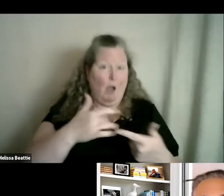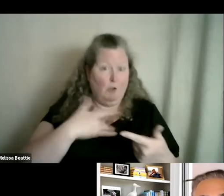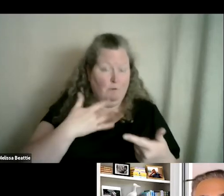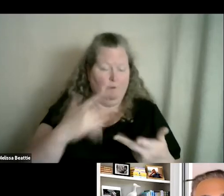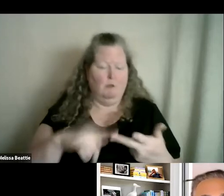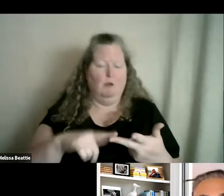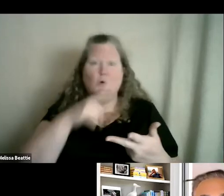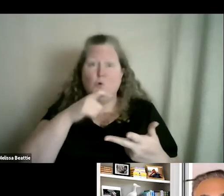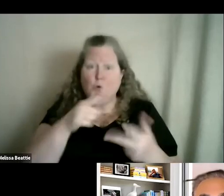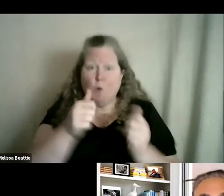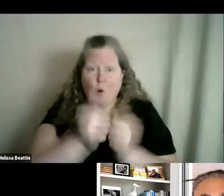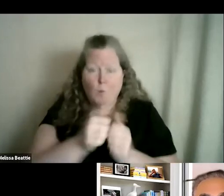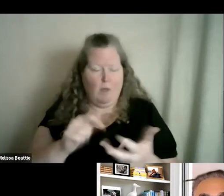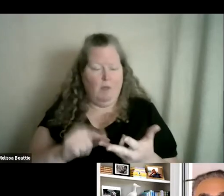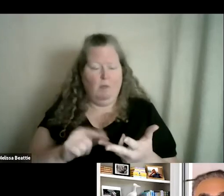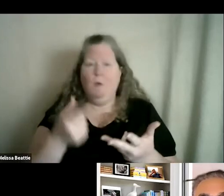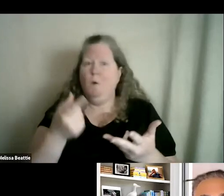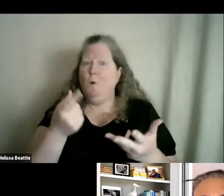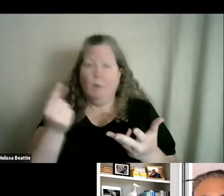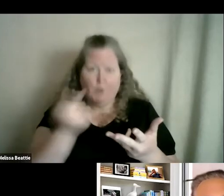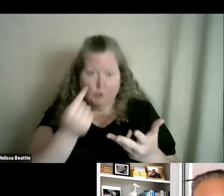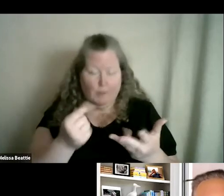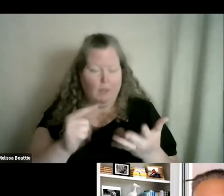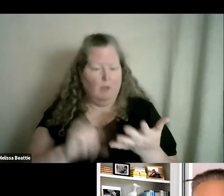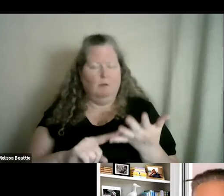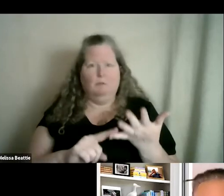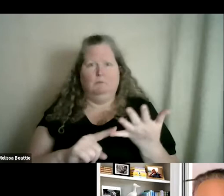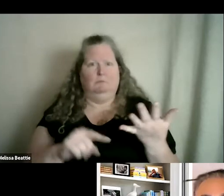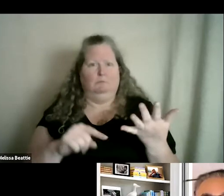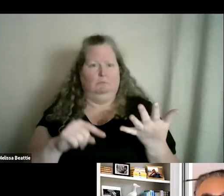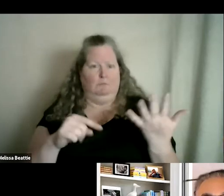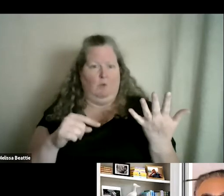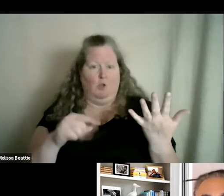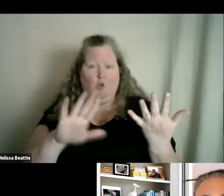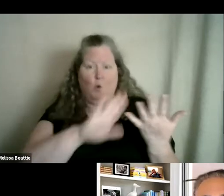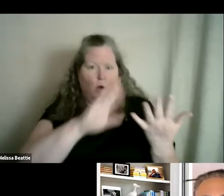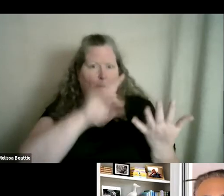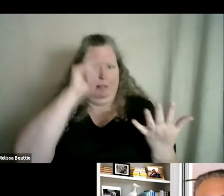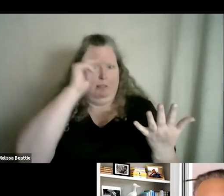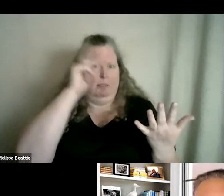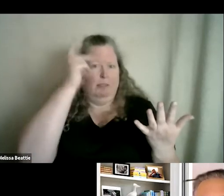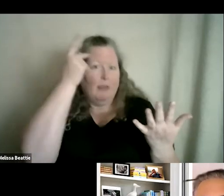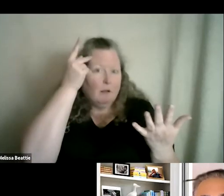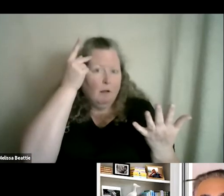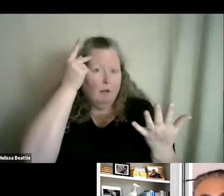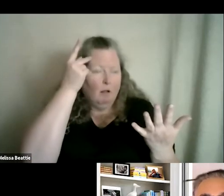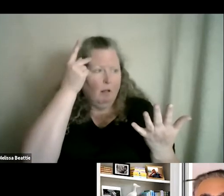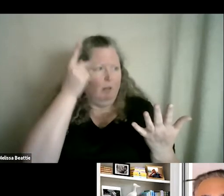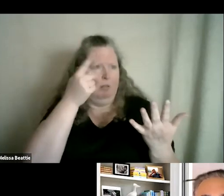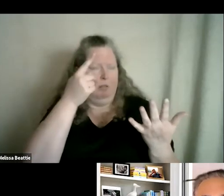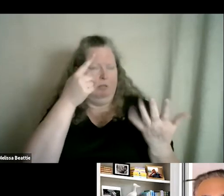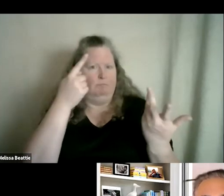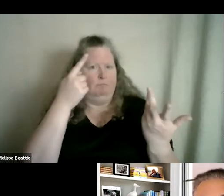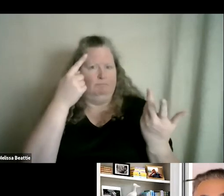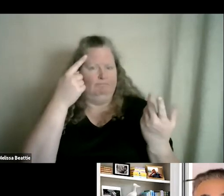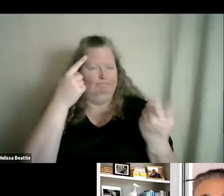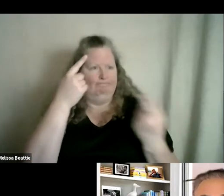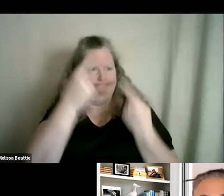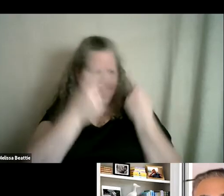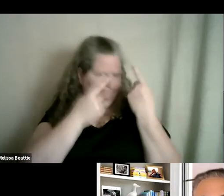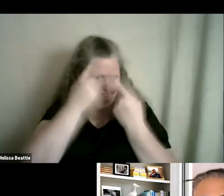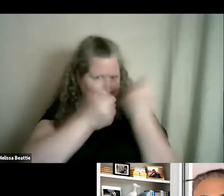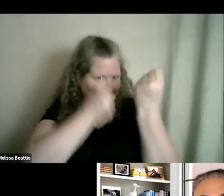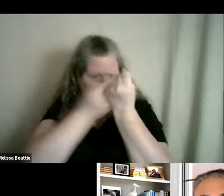with, what your political affiliations are, what you like and dislike. It knows all of these aspects of what makes you a